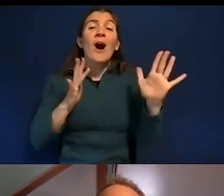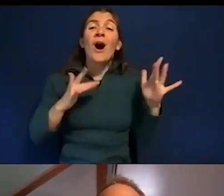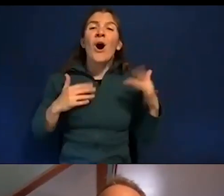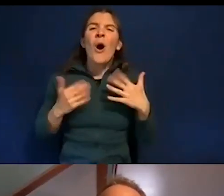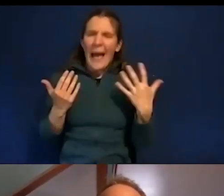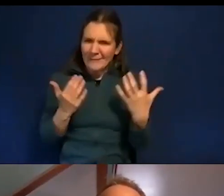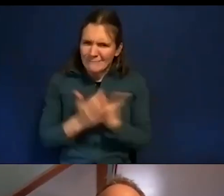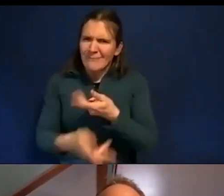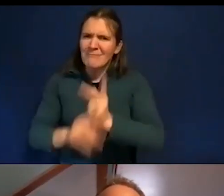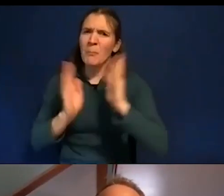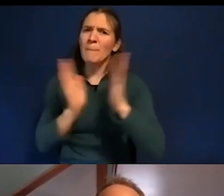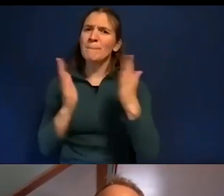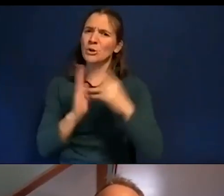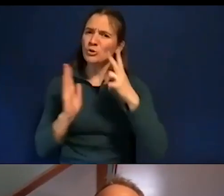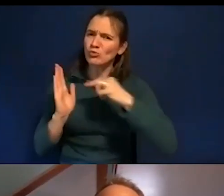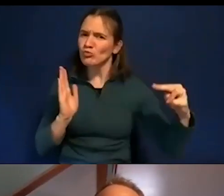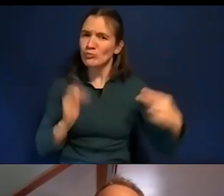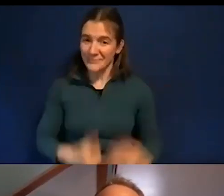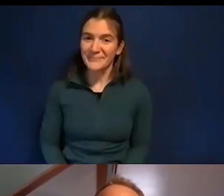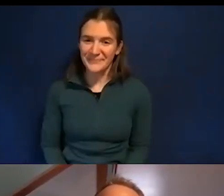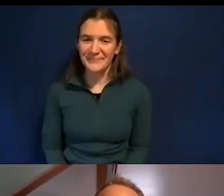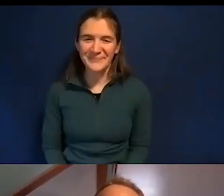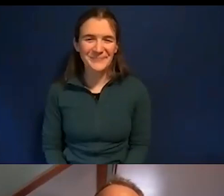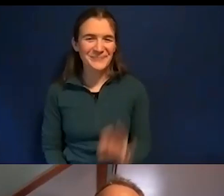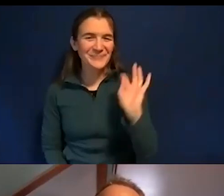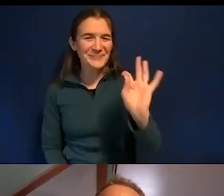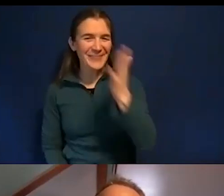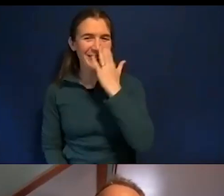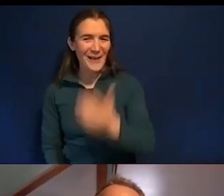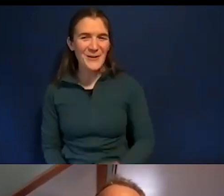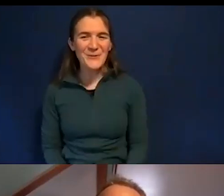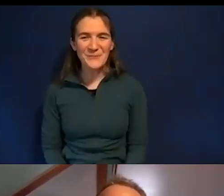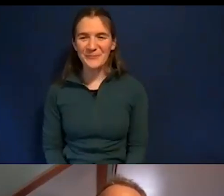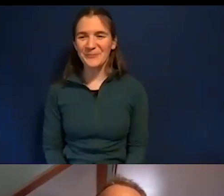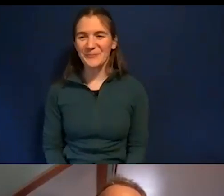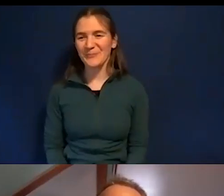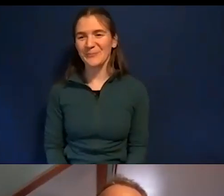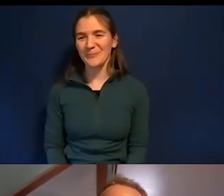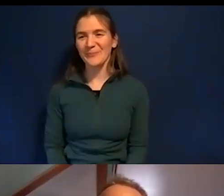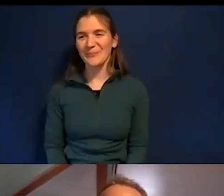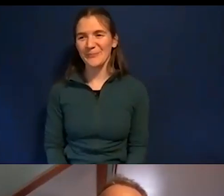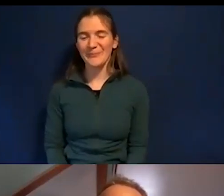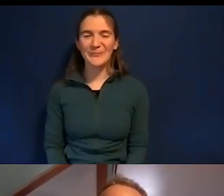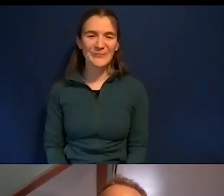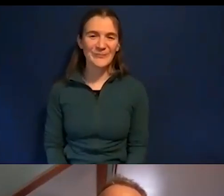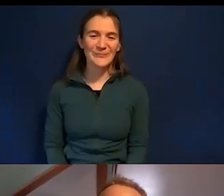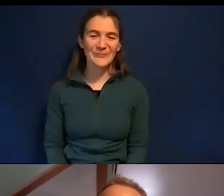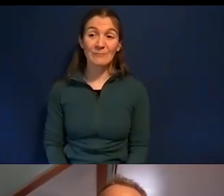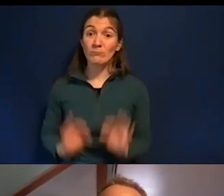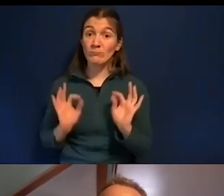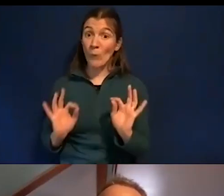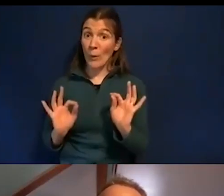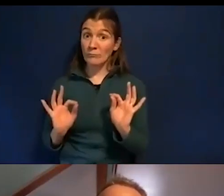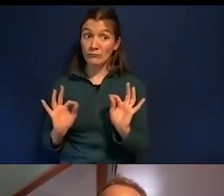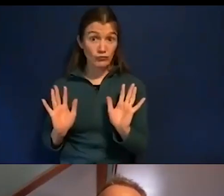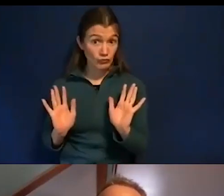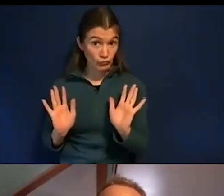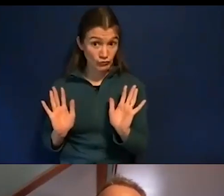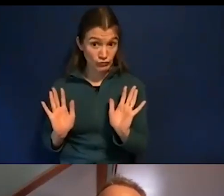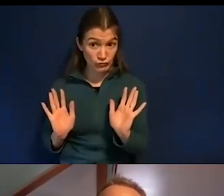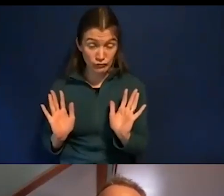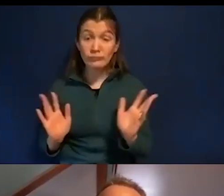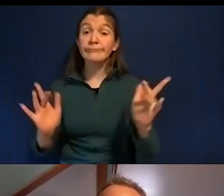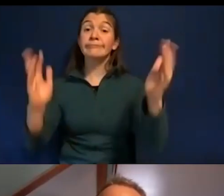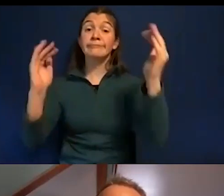reading material. Yeah. Thank you, Jessica. Wonder. All right then.